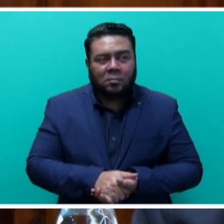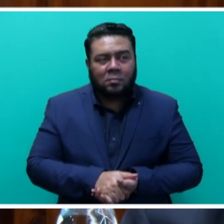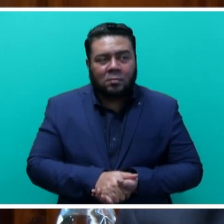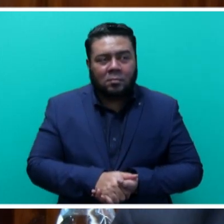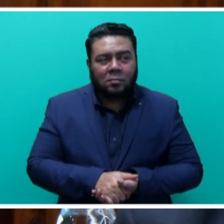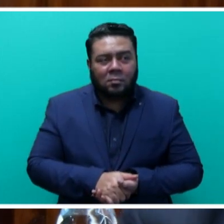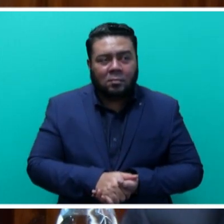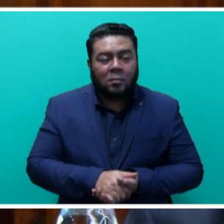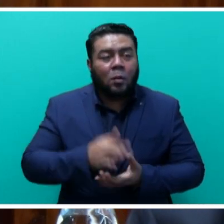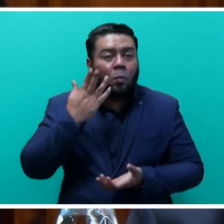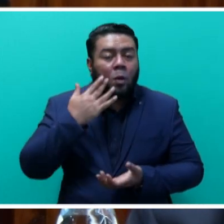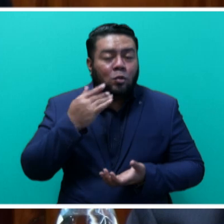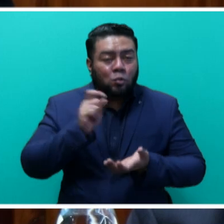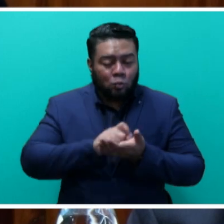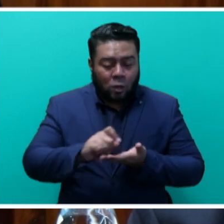When you write a program,